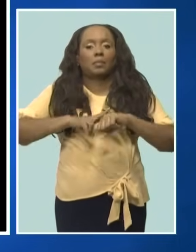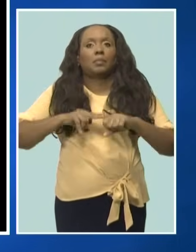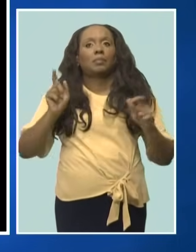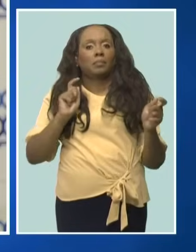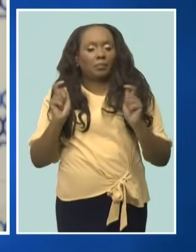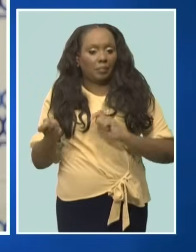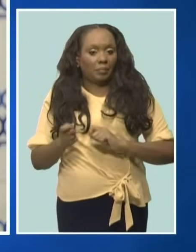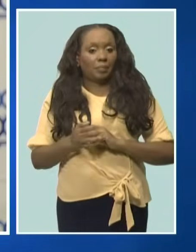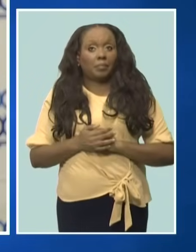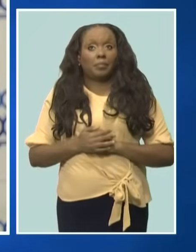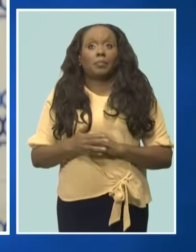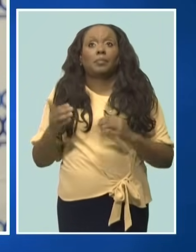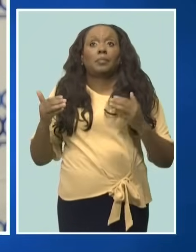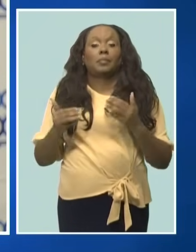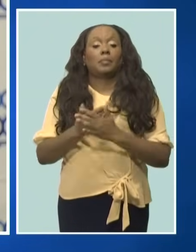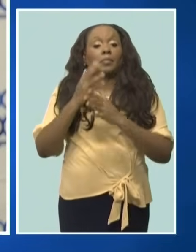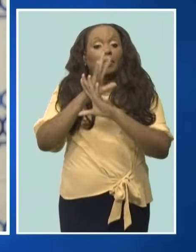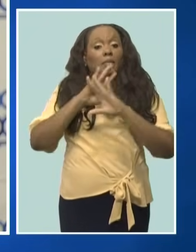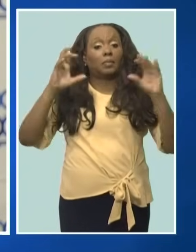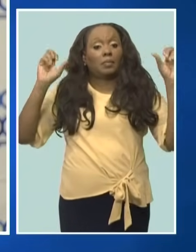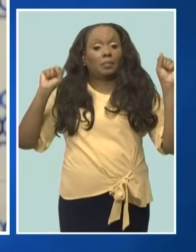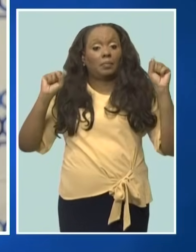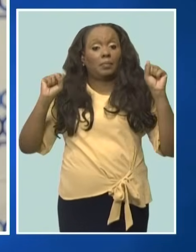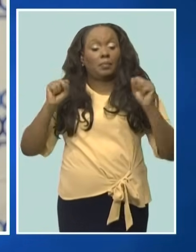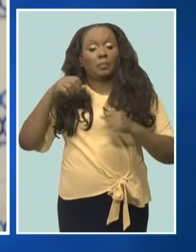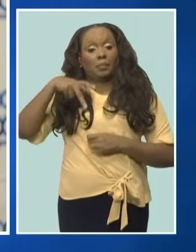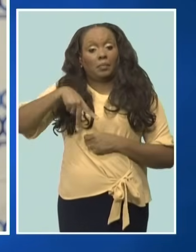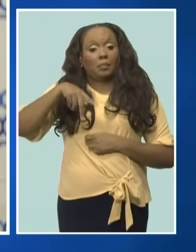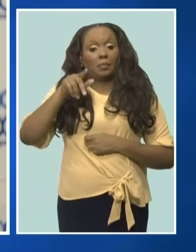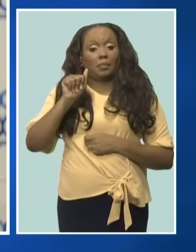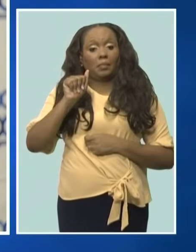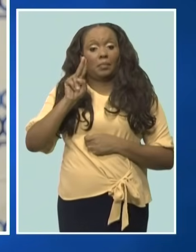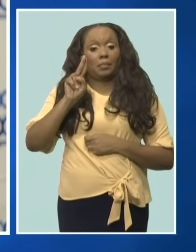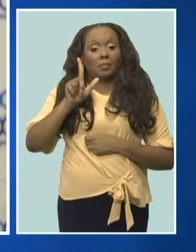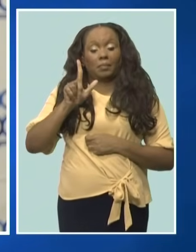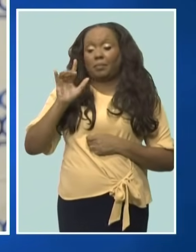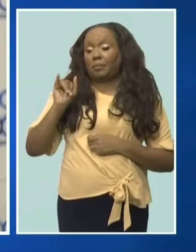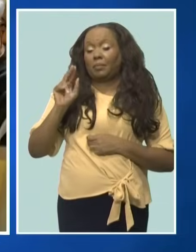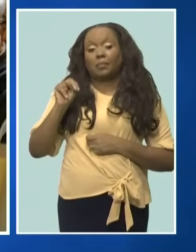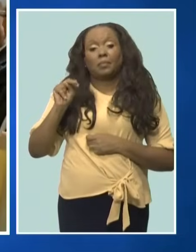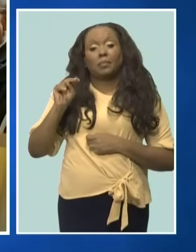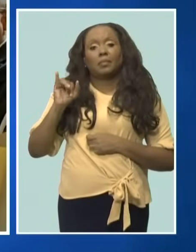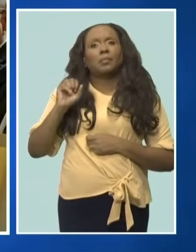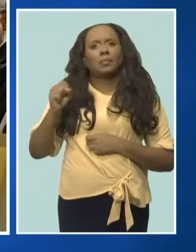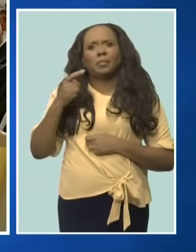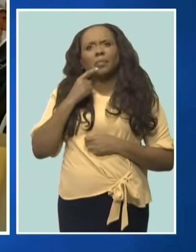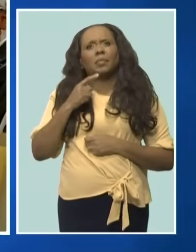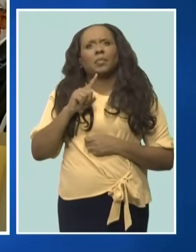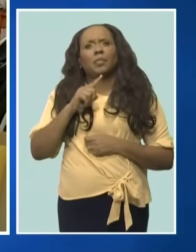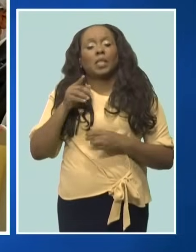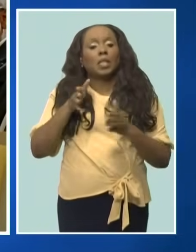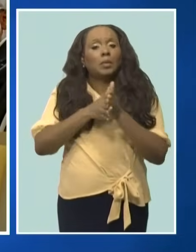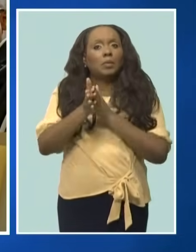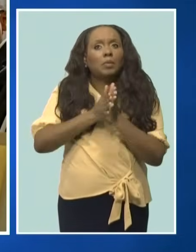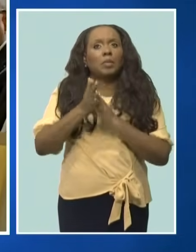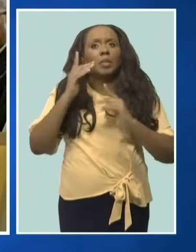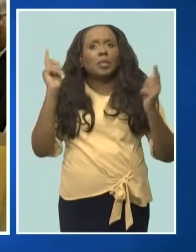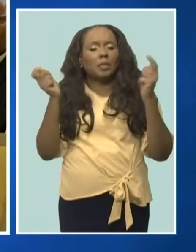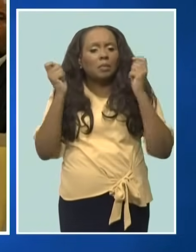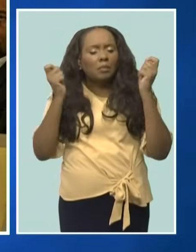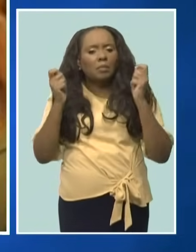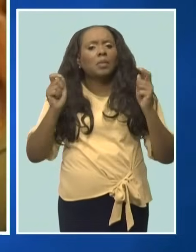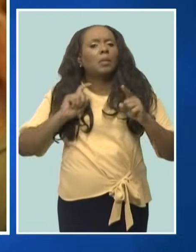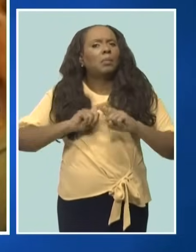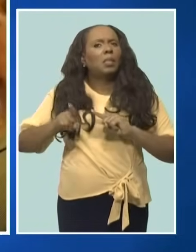Newly elected President Paul Innes, while saying he is looking forward to celebrating the milestone, gave some insight into what will be getting